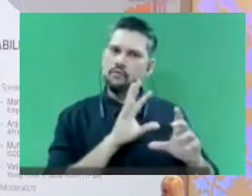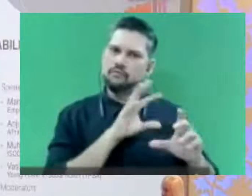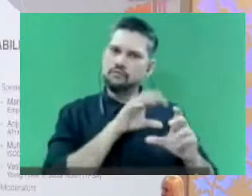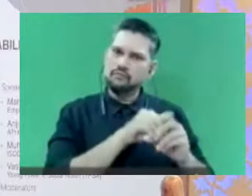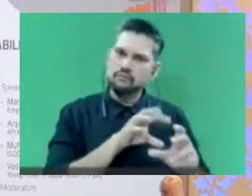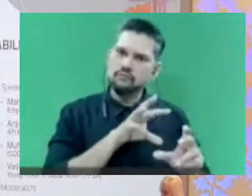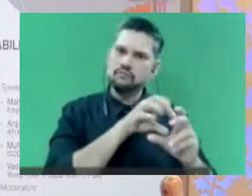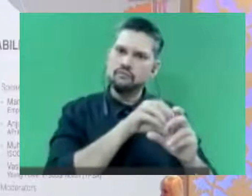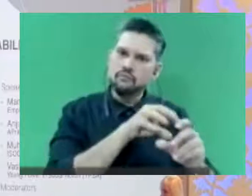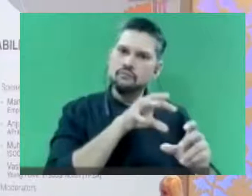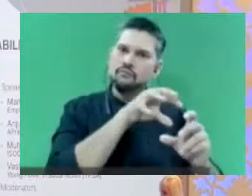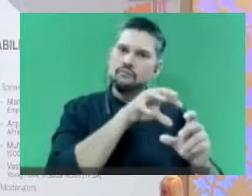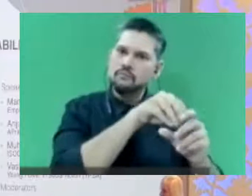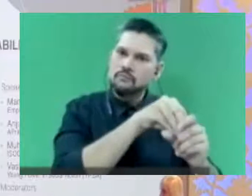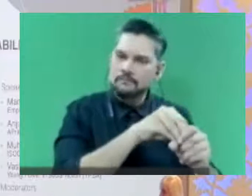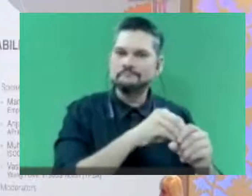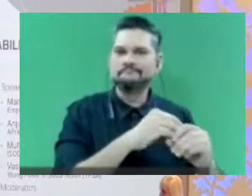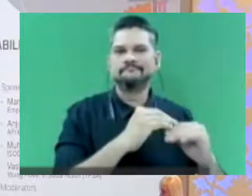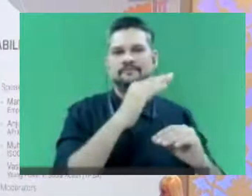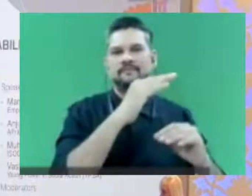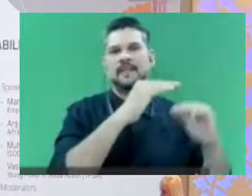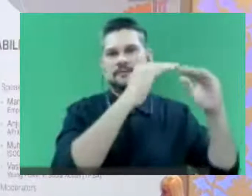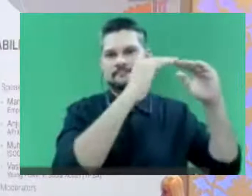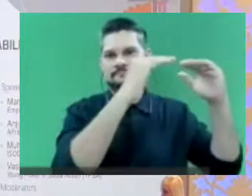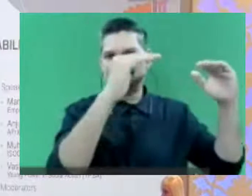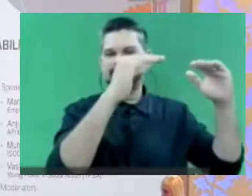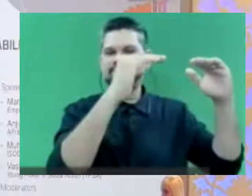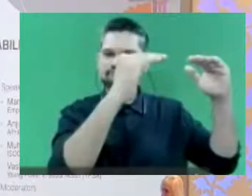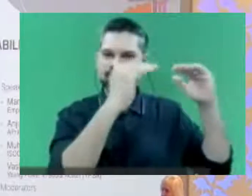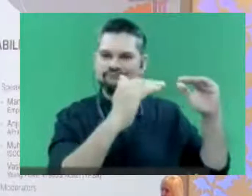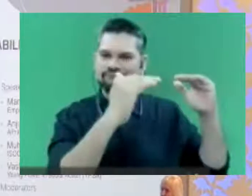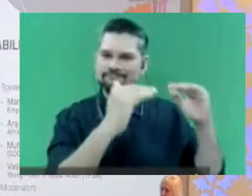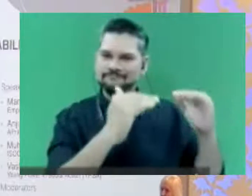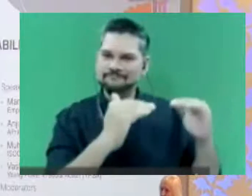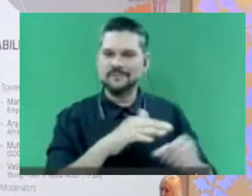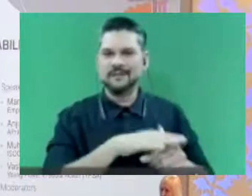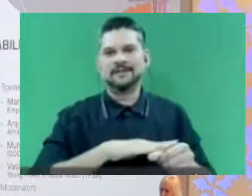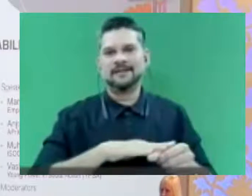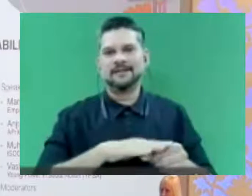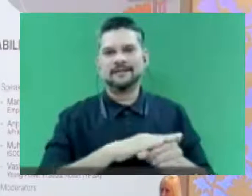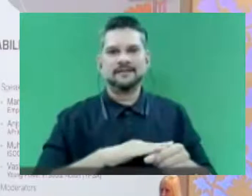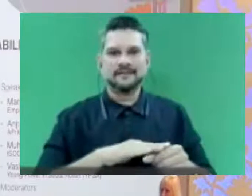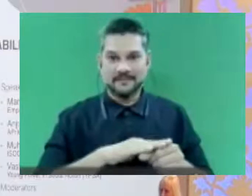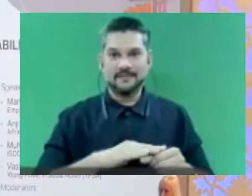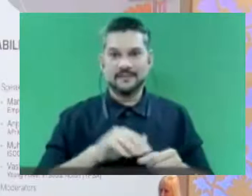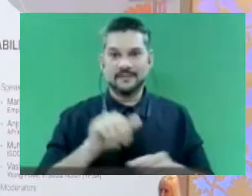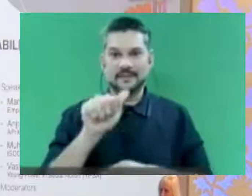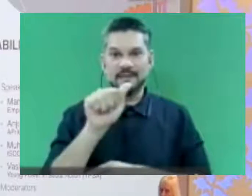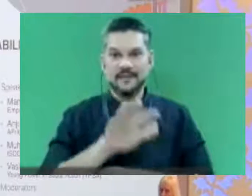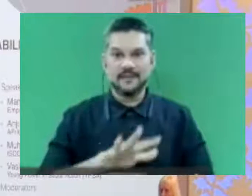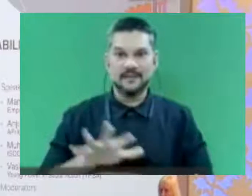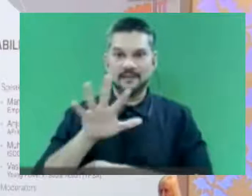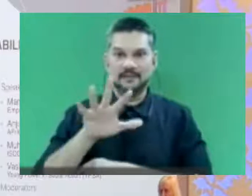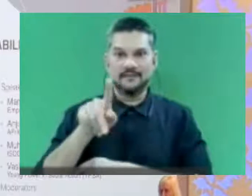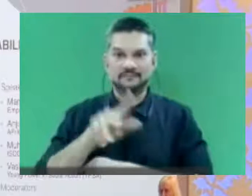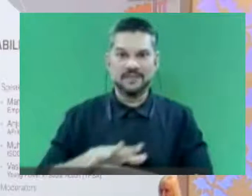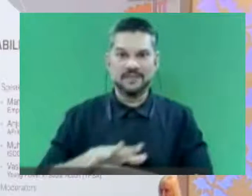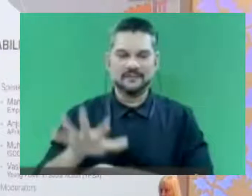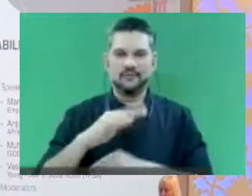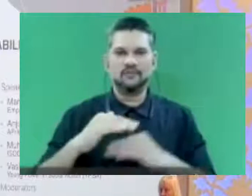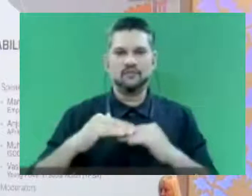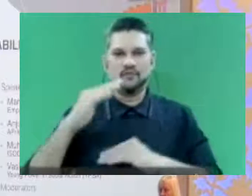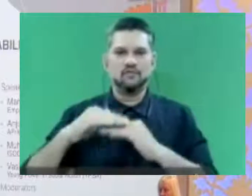in to the regional level in the Asia Pacific. And so through this